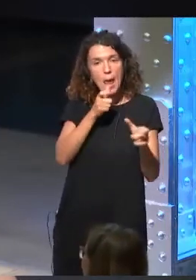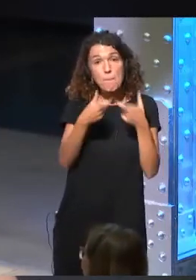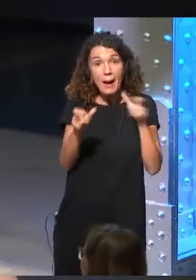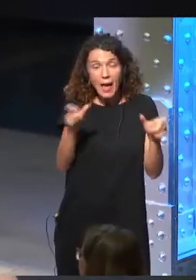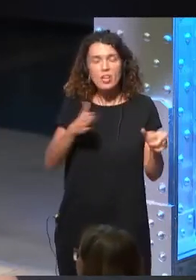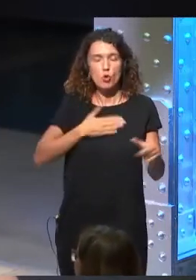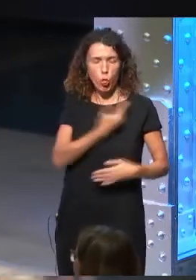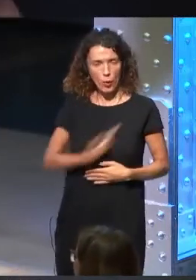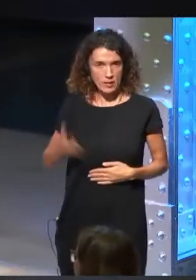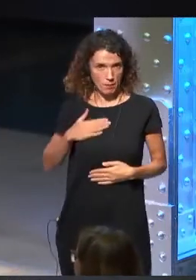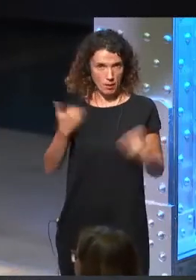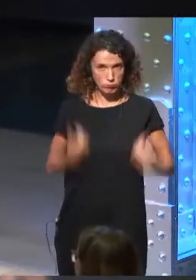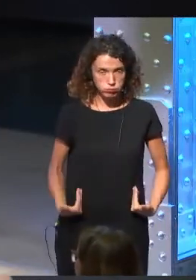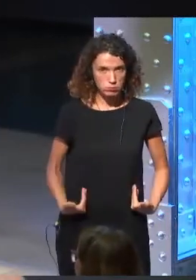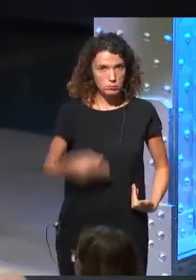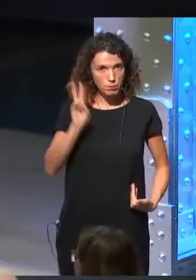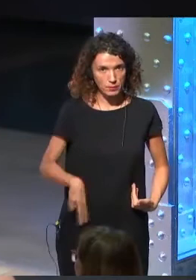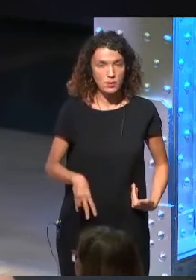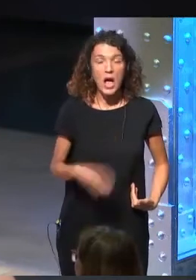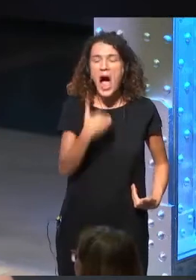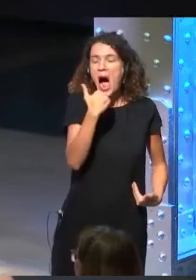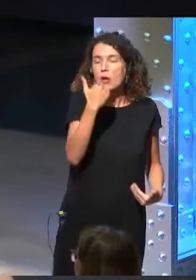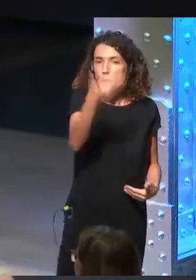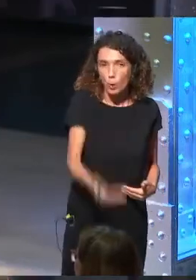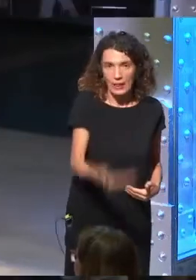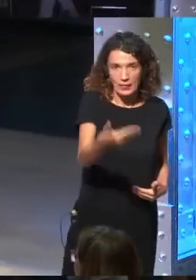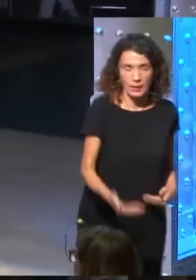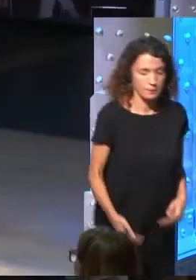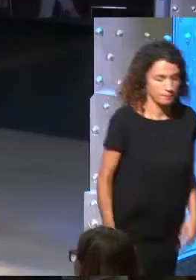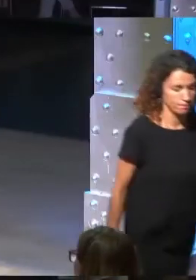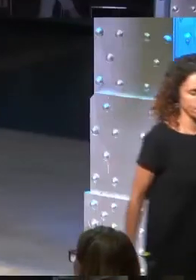a really big thing to hang on to.